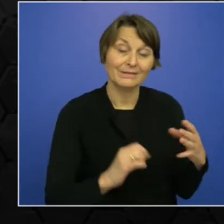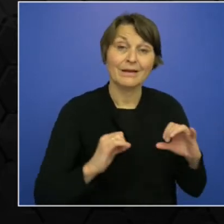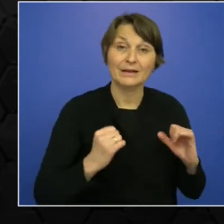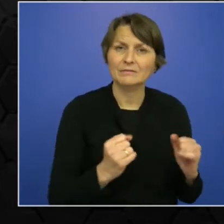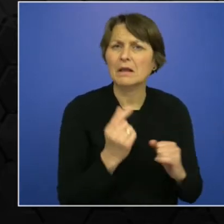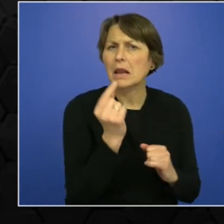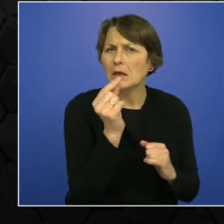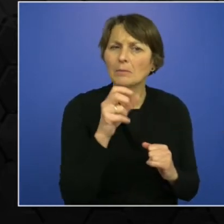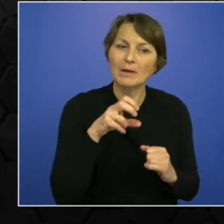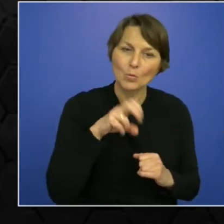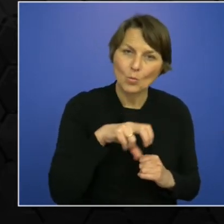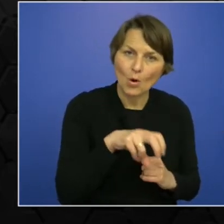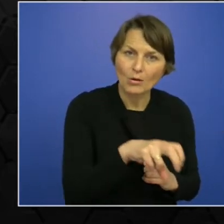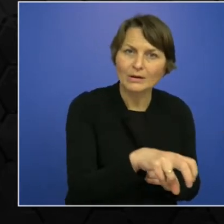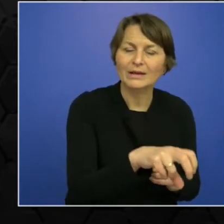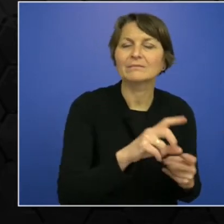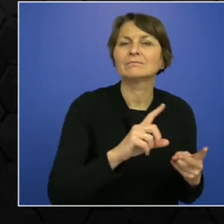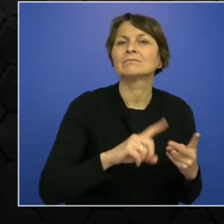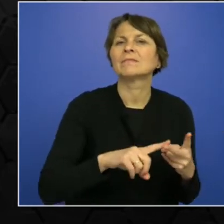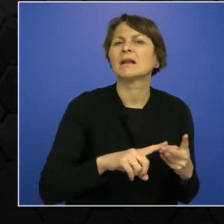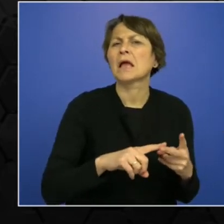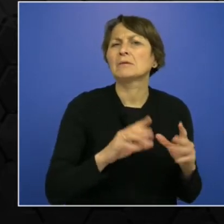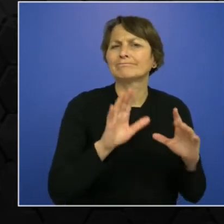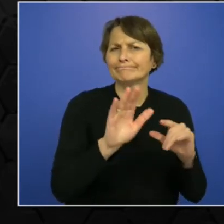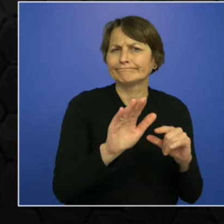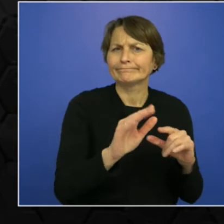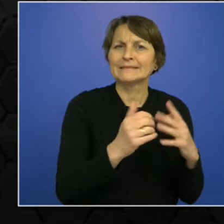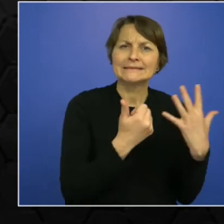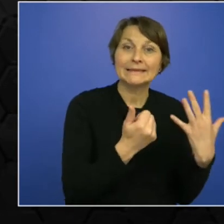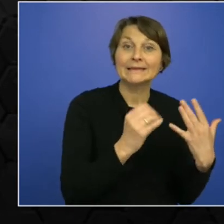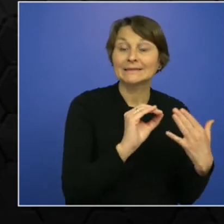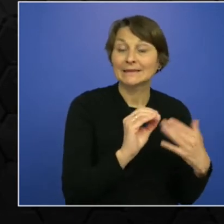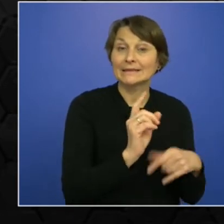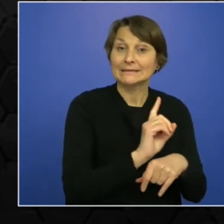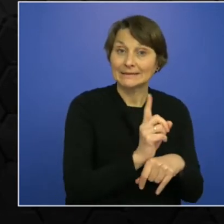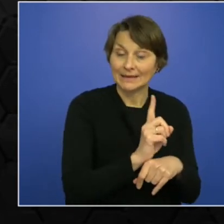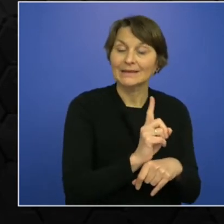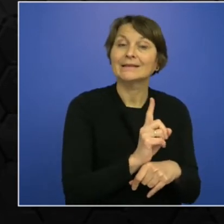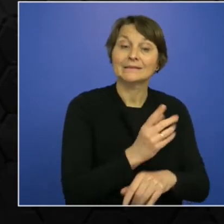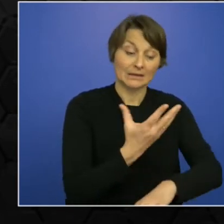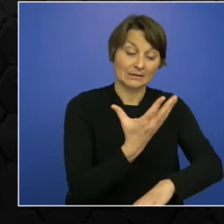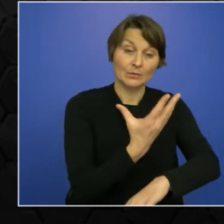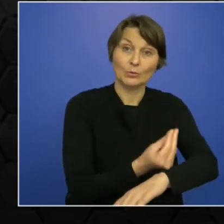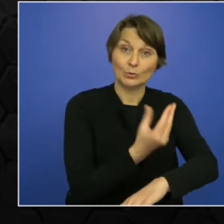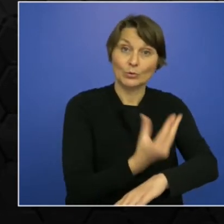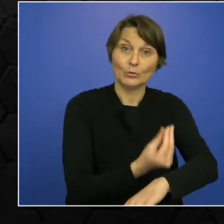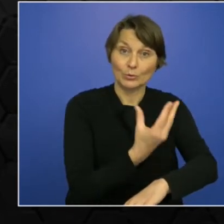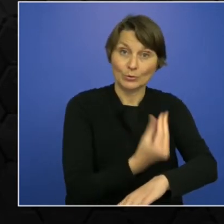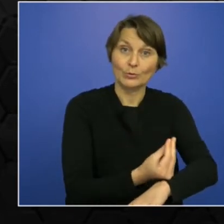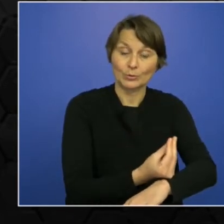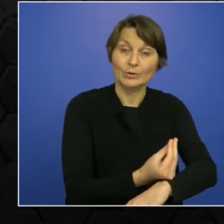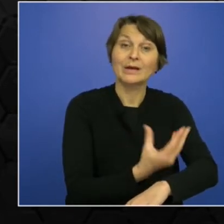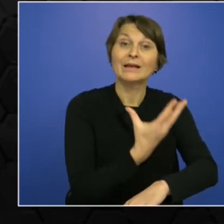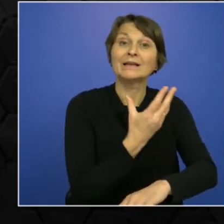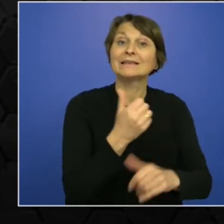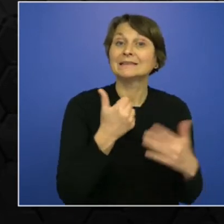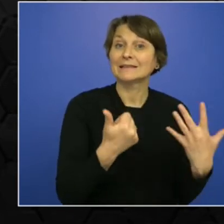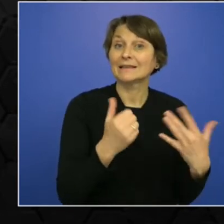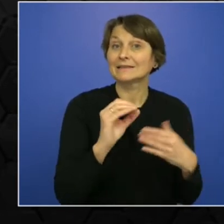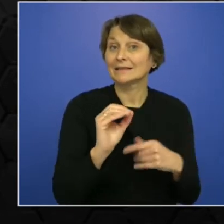say I want to do it for 60 seconds, and the sensor begins recording the data. After 60 seconds are over, what happens is